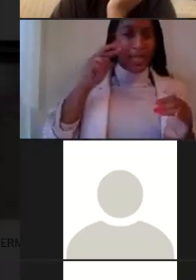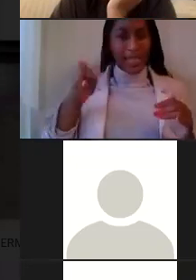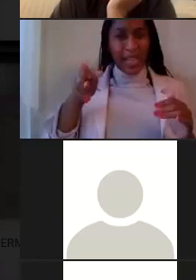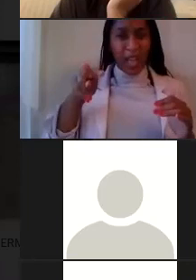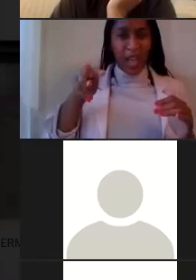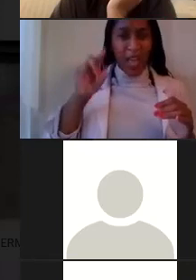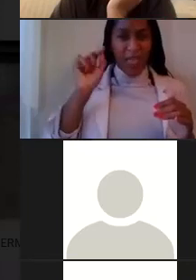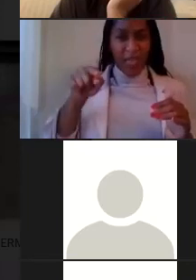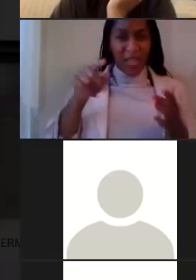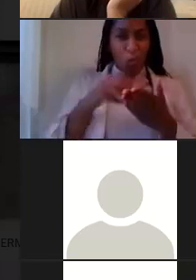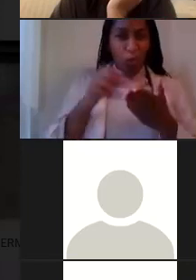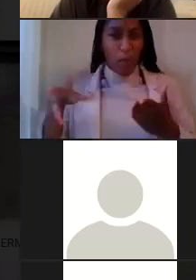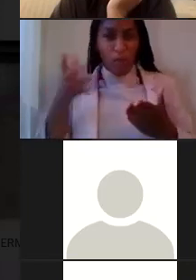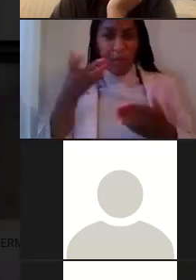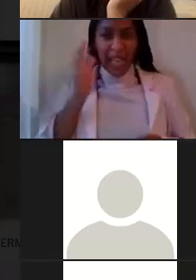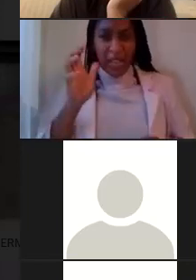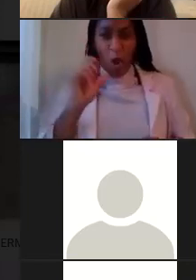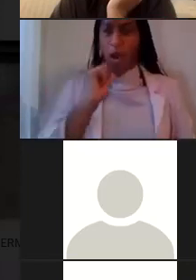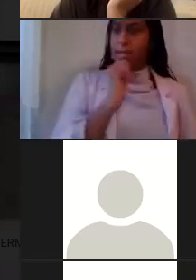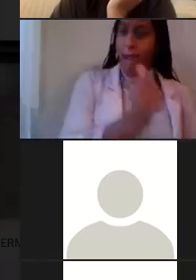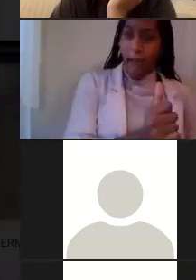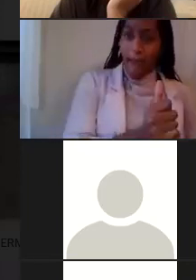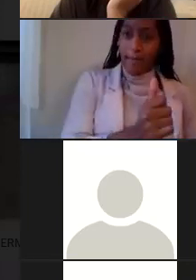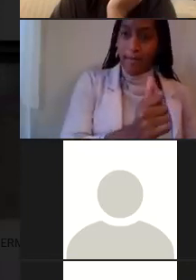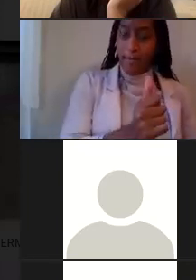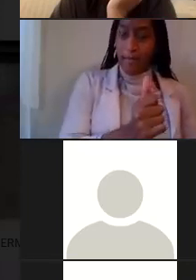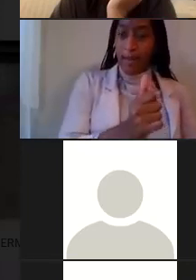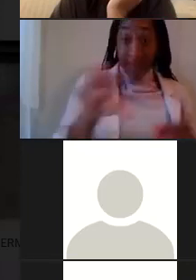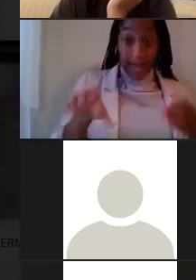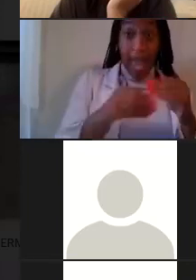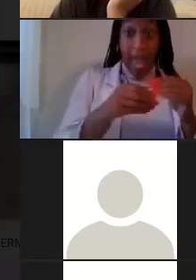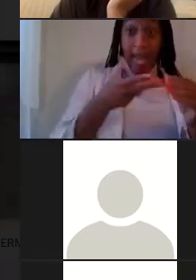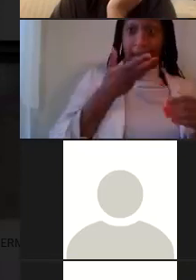I can put in heat and change steam to liquid.